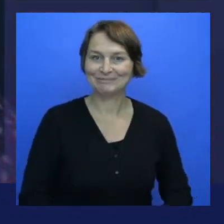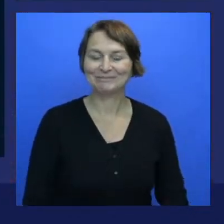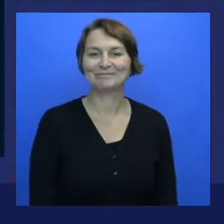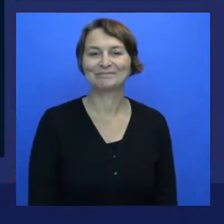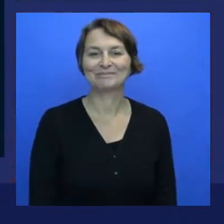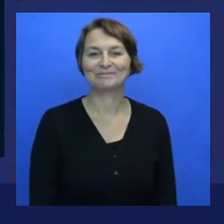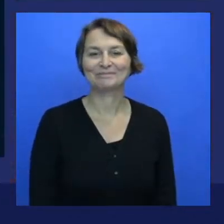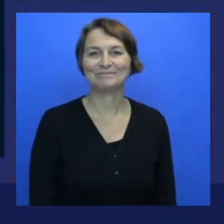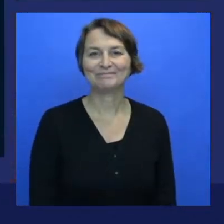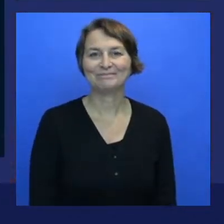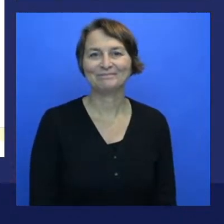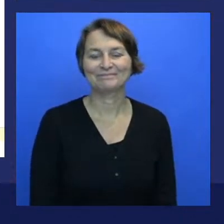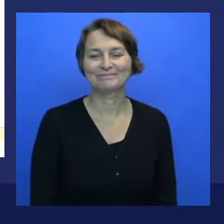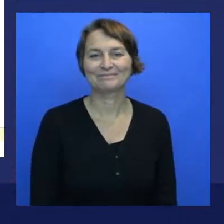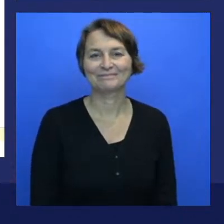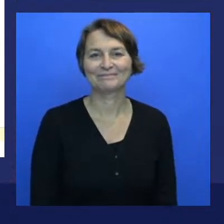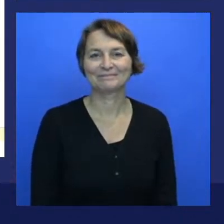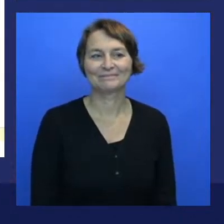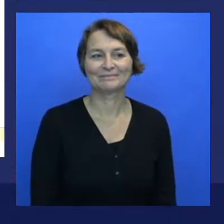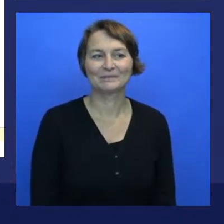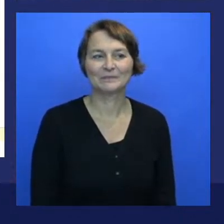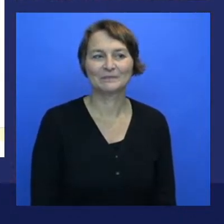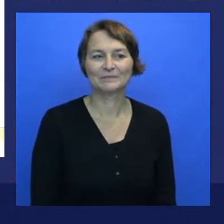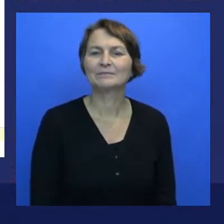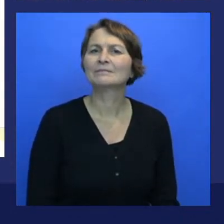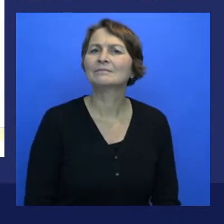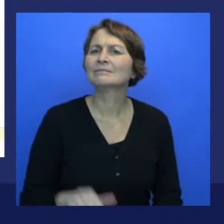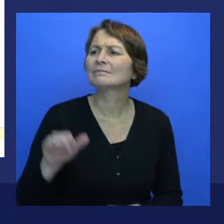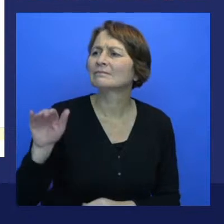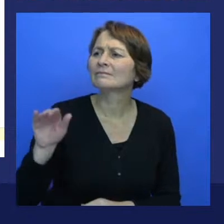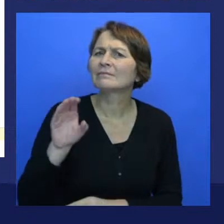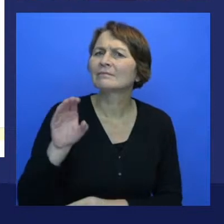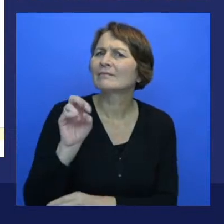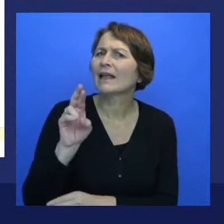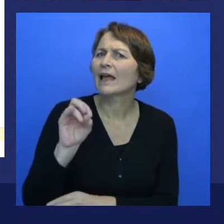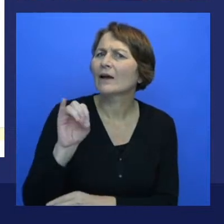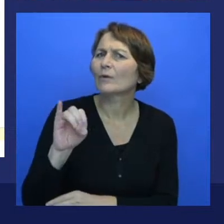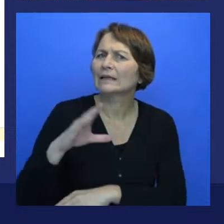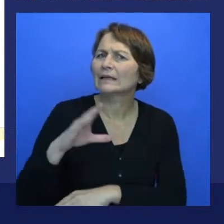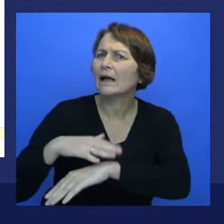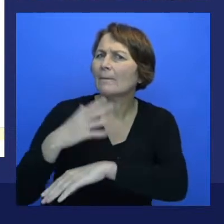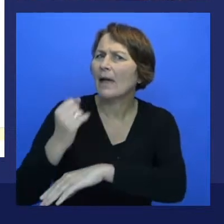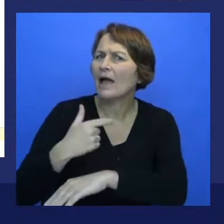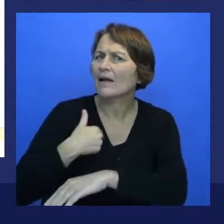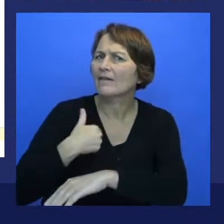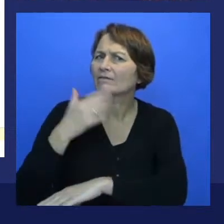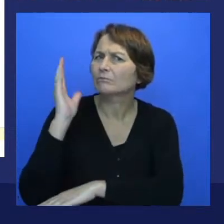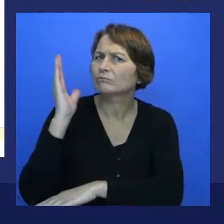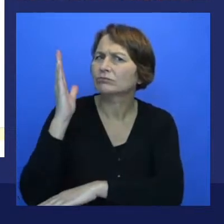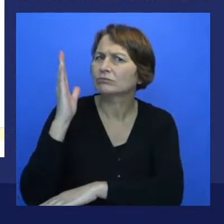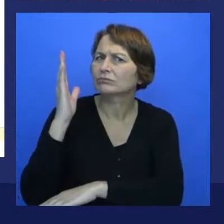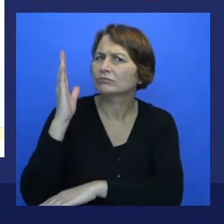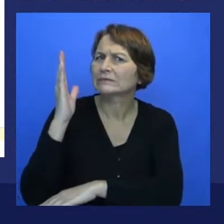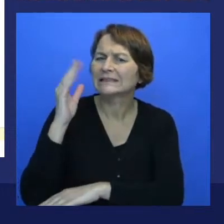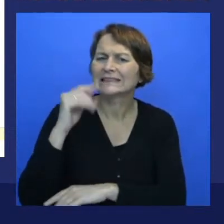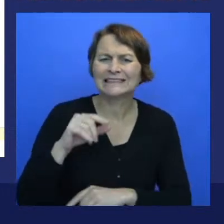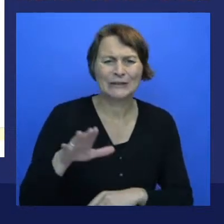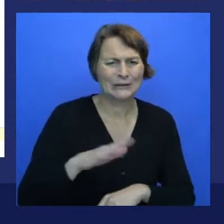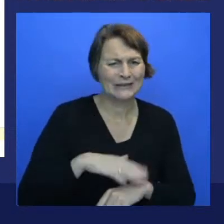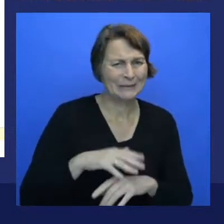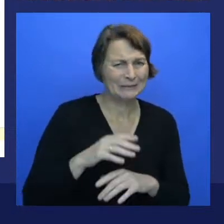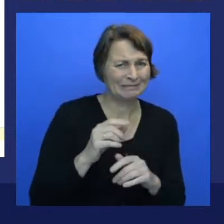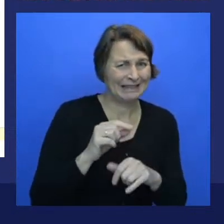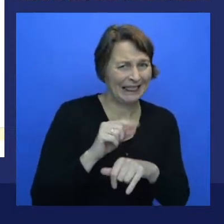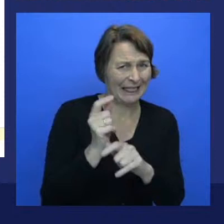Yes. I think. All right, Eric, how much time do you want me to do this in? I don't know. I think we're probably behind, so you'll have to do